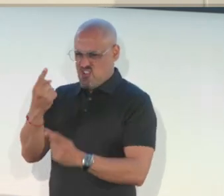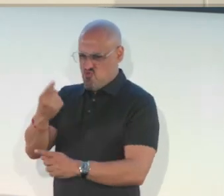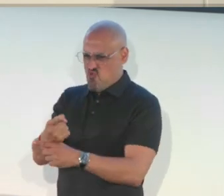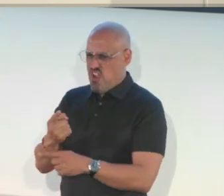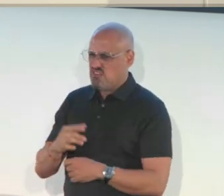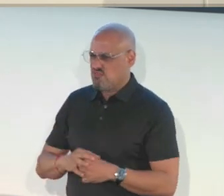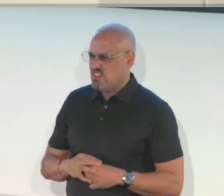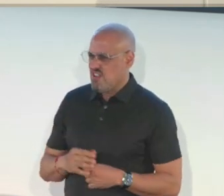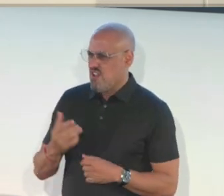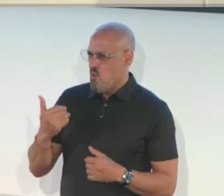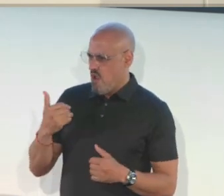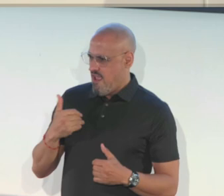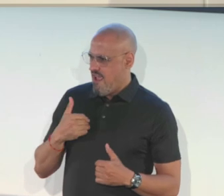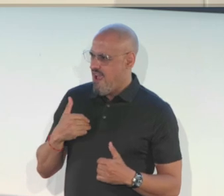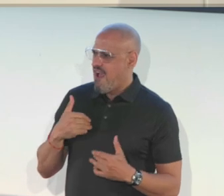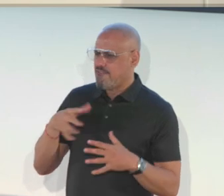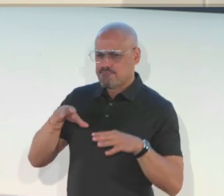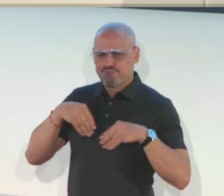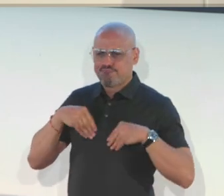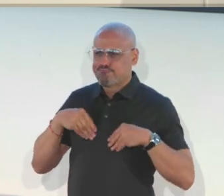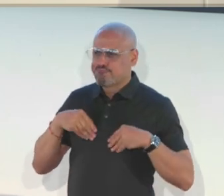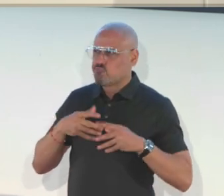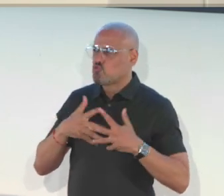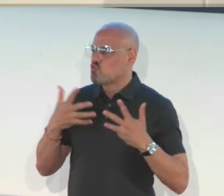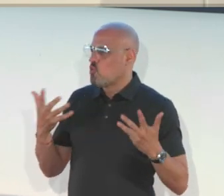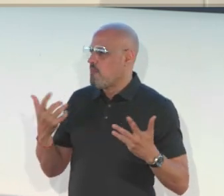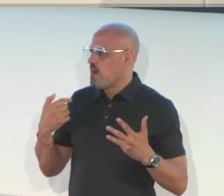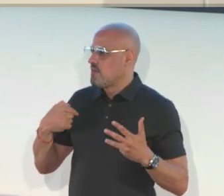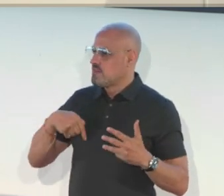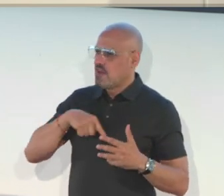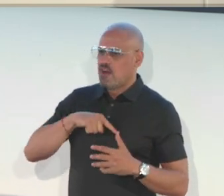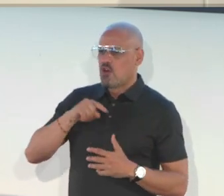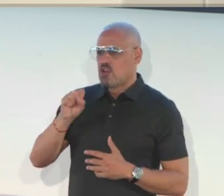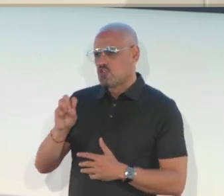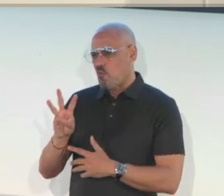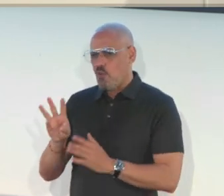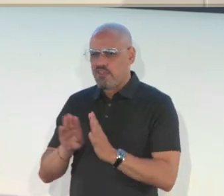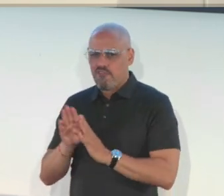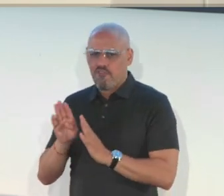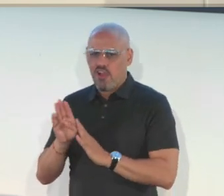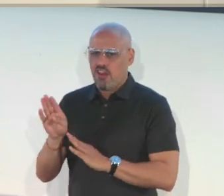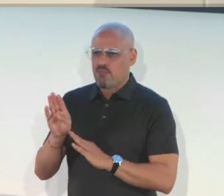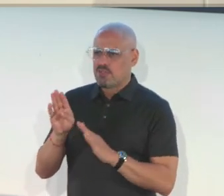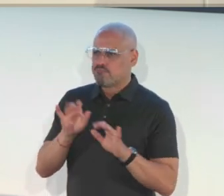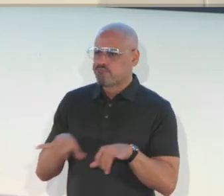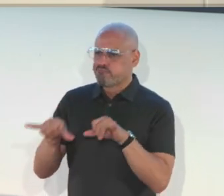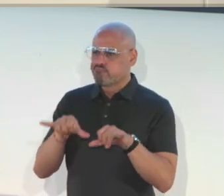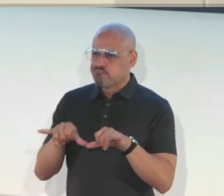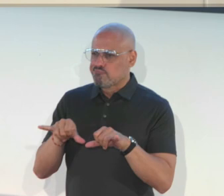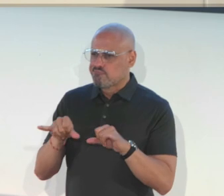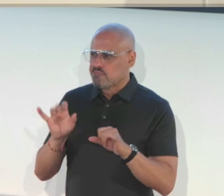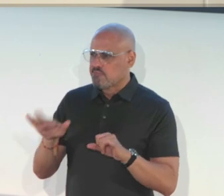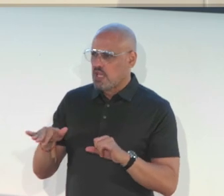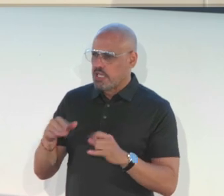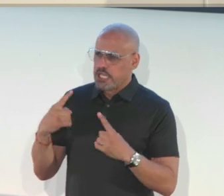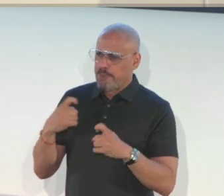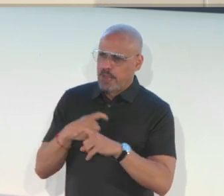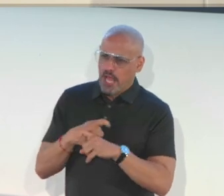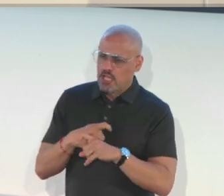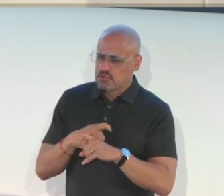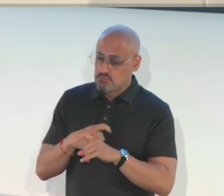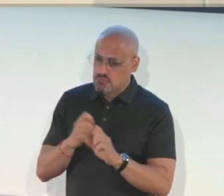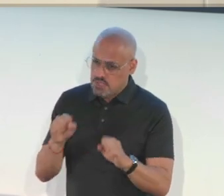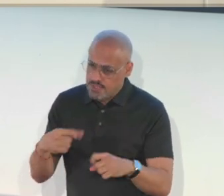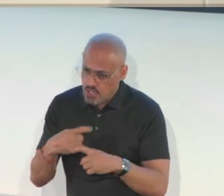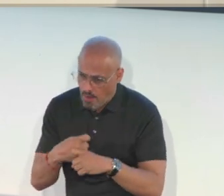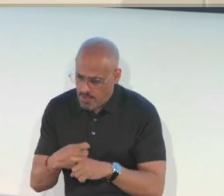know, we have accepted so much of our software development stack as being complex, which it